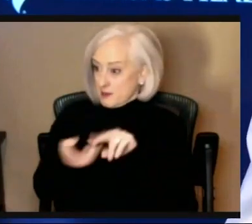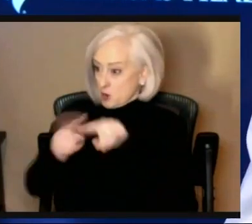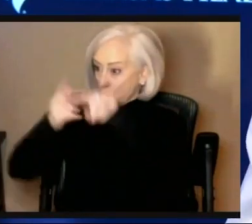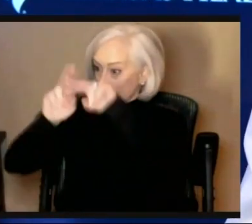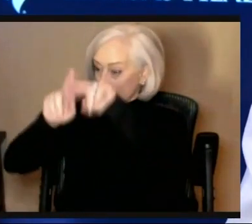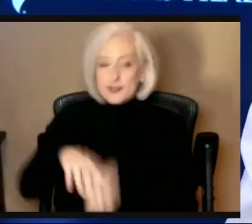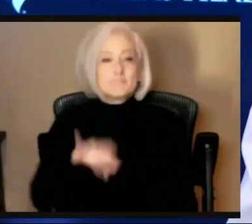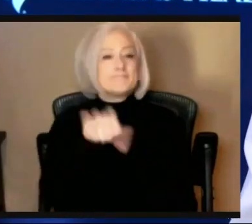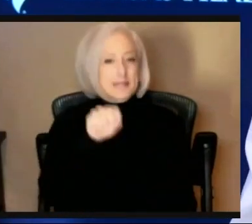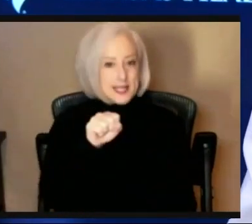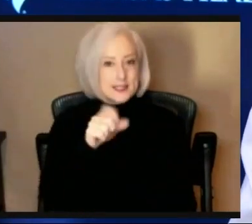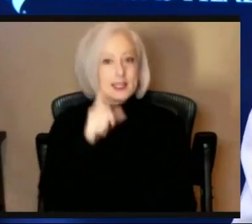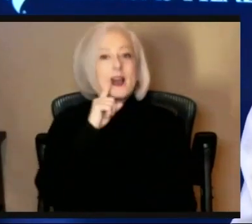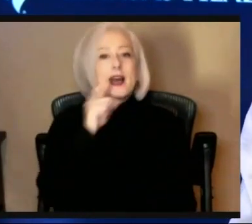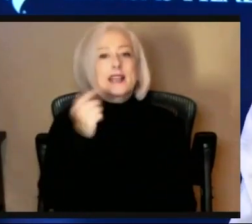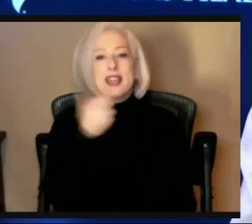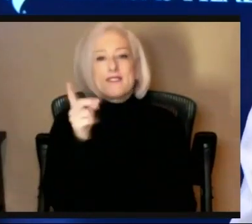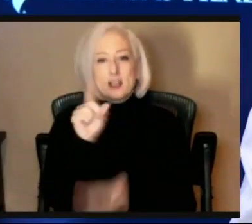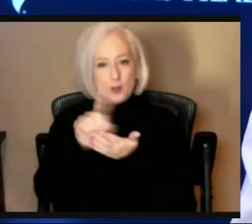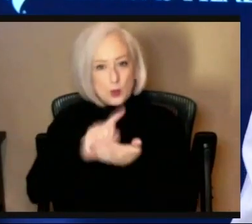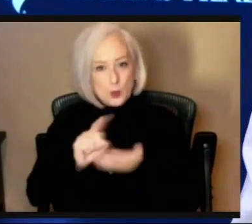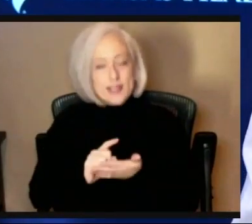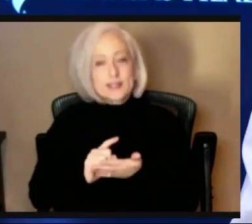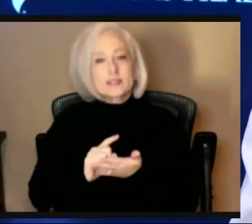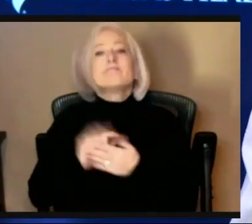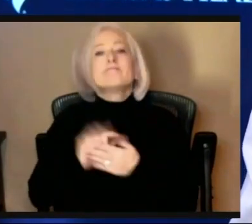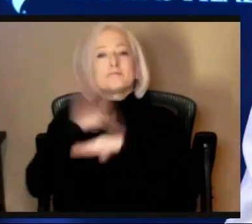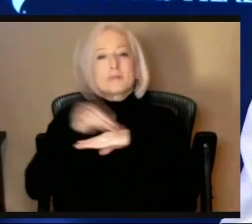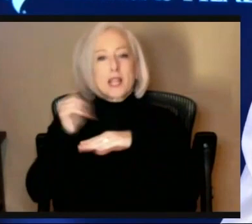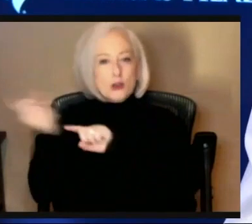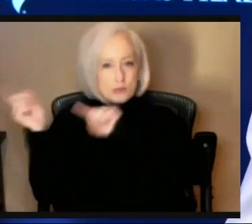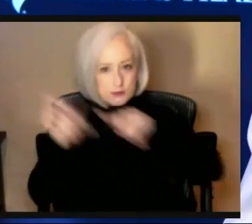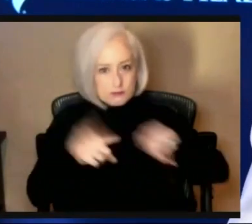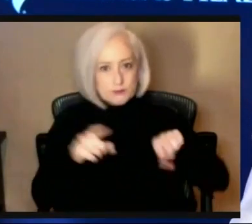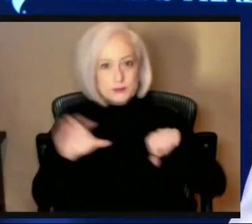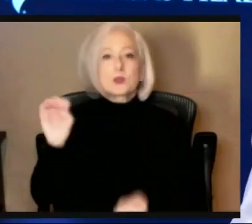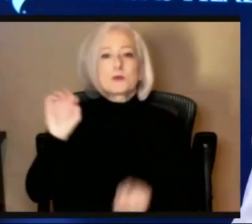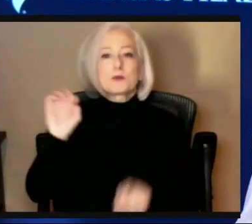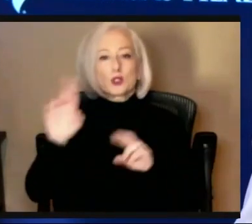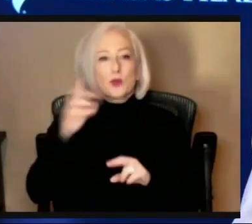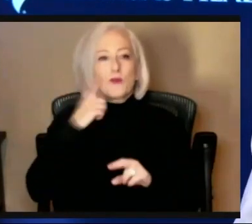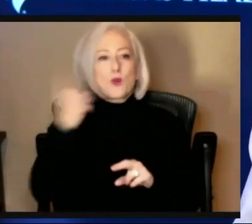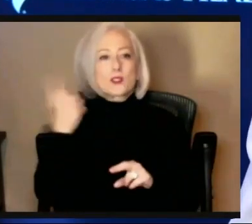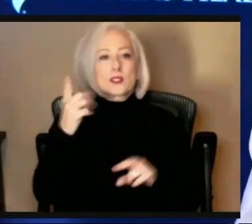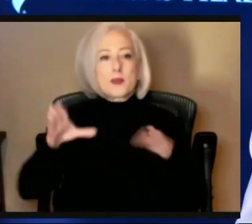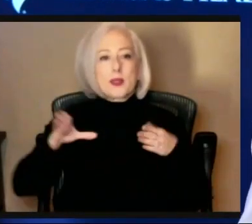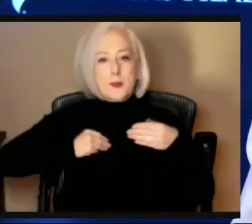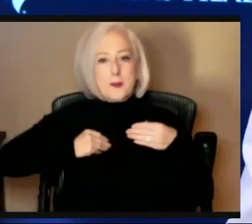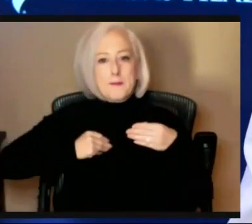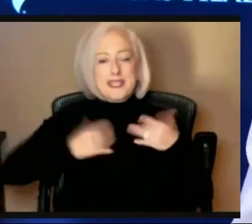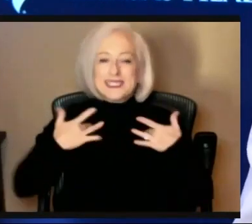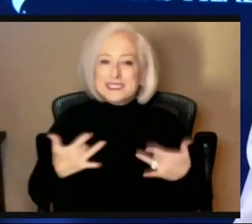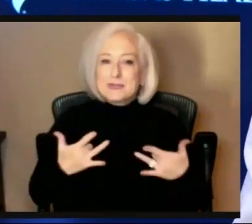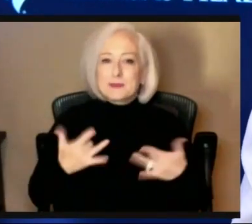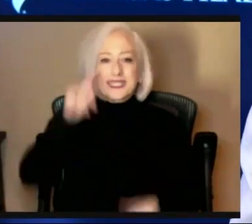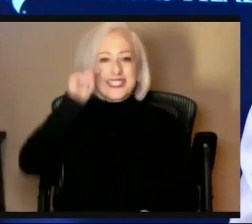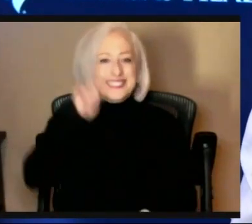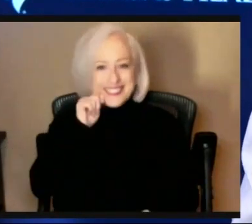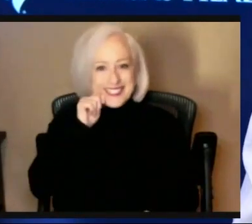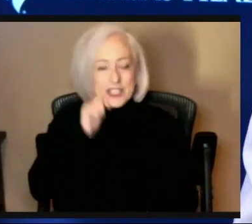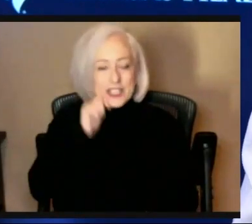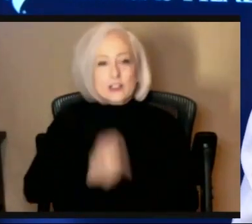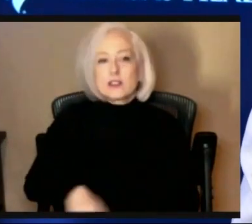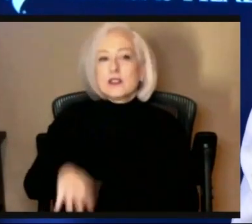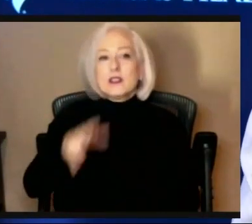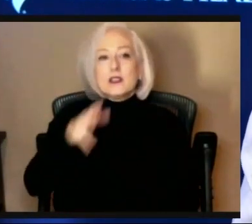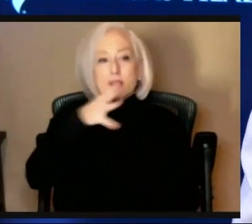few weeks I get called down to the emergency room for somebody who, and it's usually some teenager, and you get the parents out of the room and ask them, so